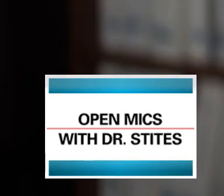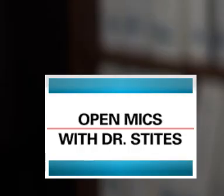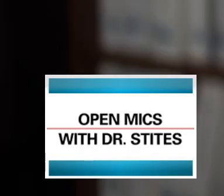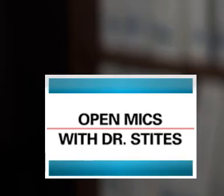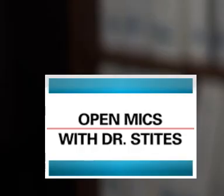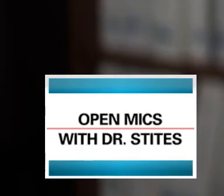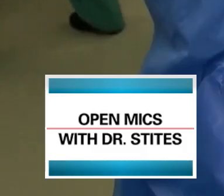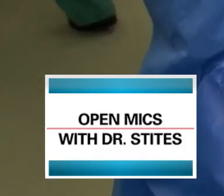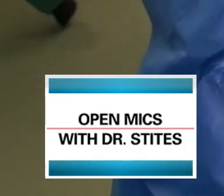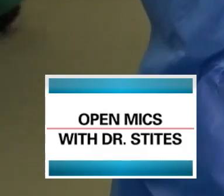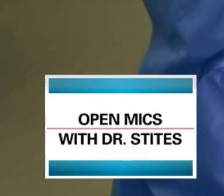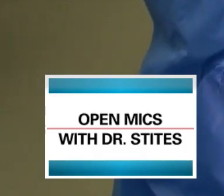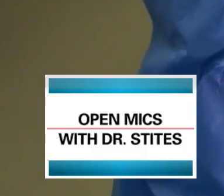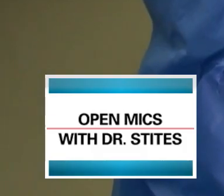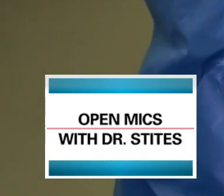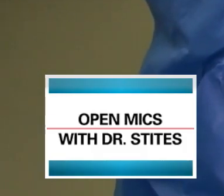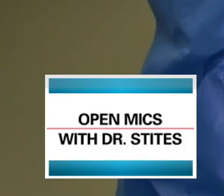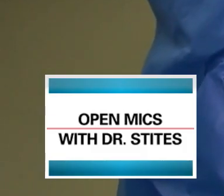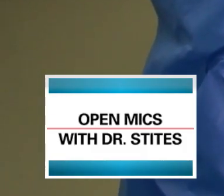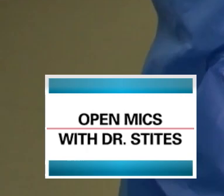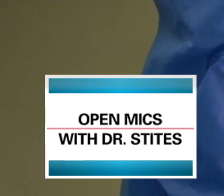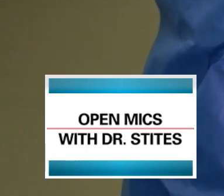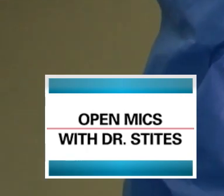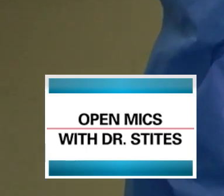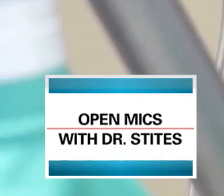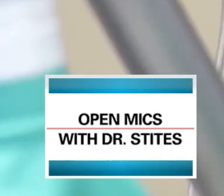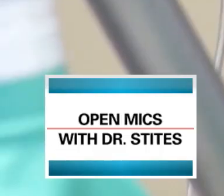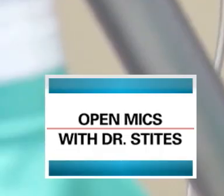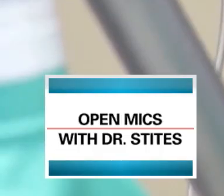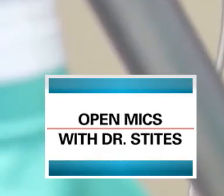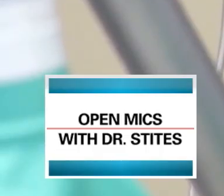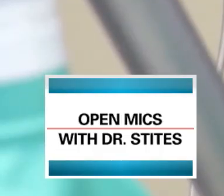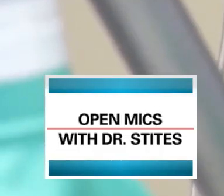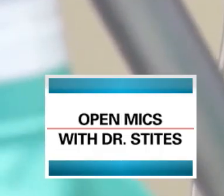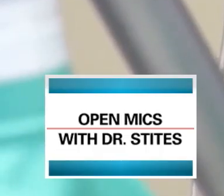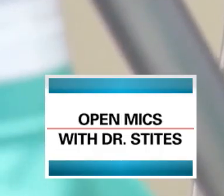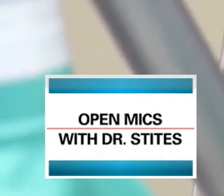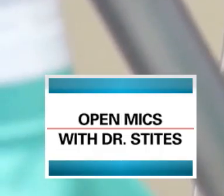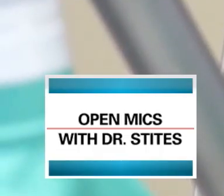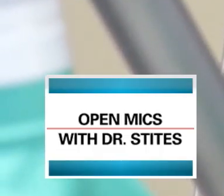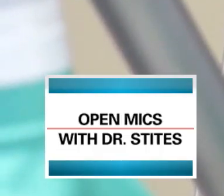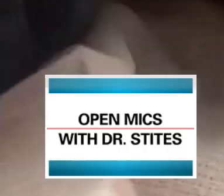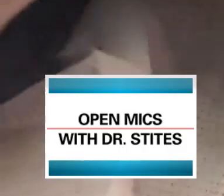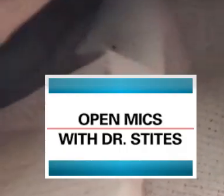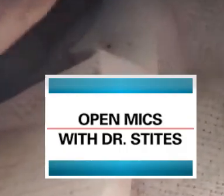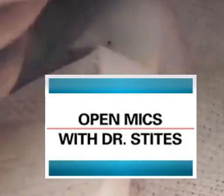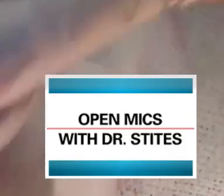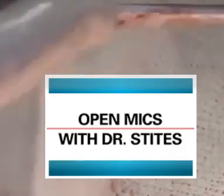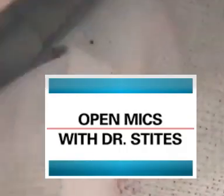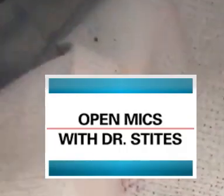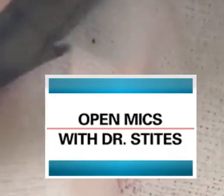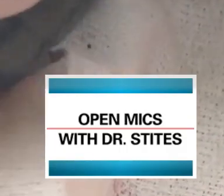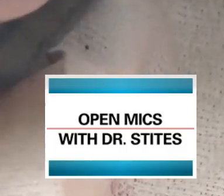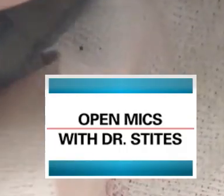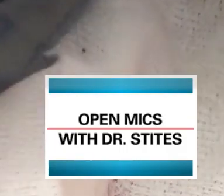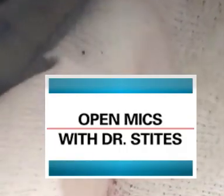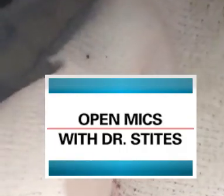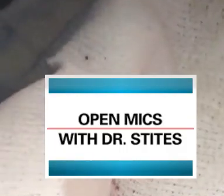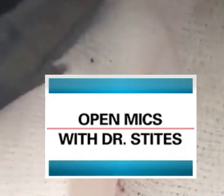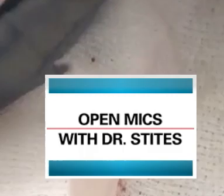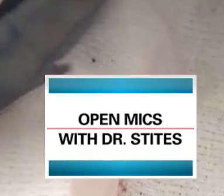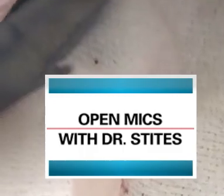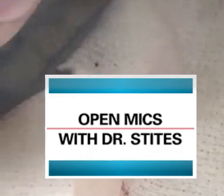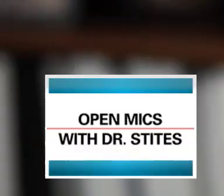for every program. Until that day, efforts continue to find a fair way to share a scarce resource.